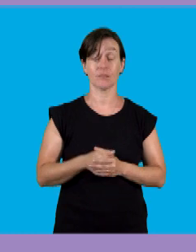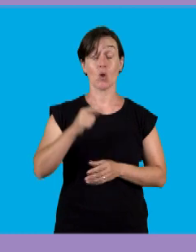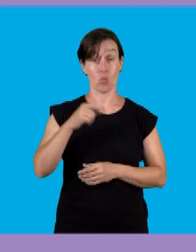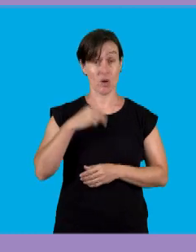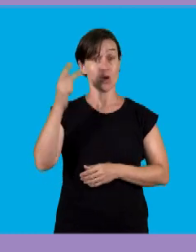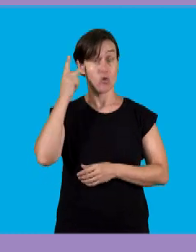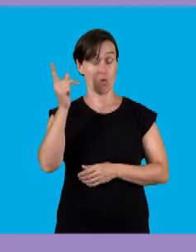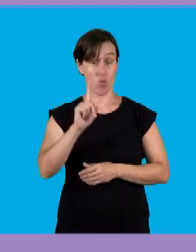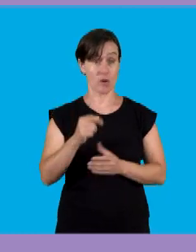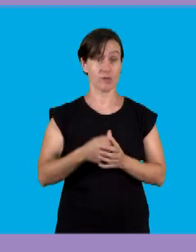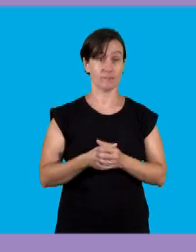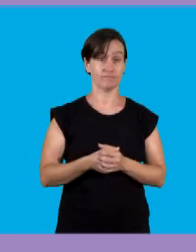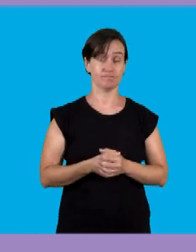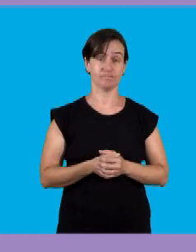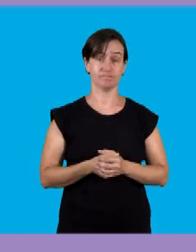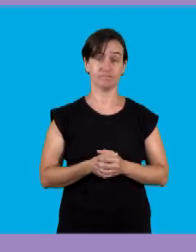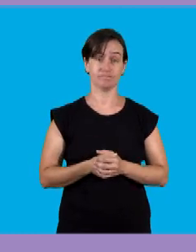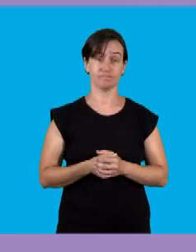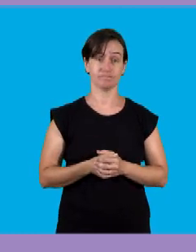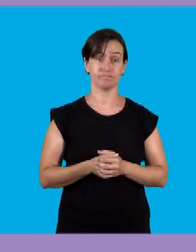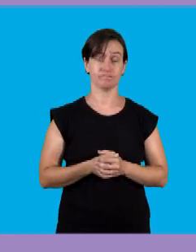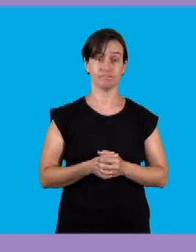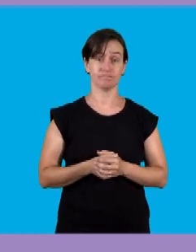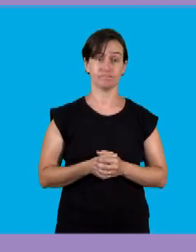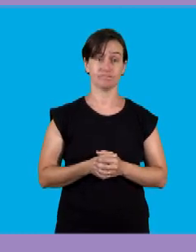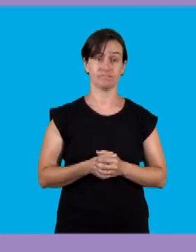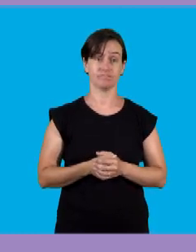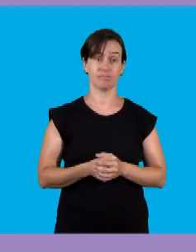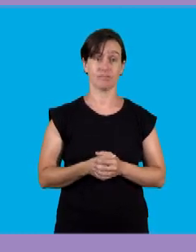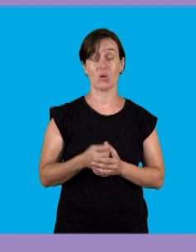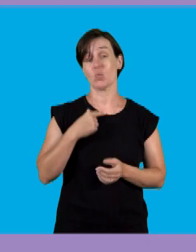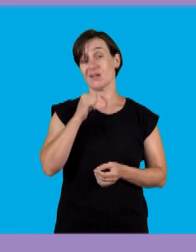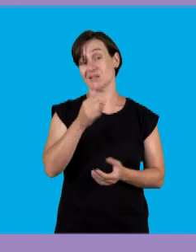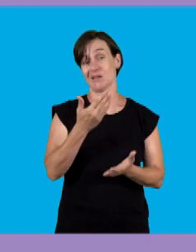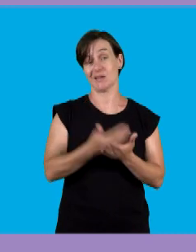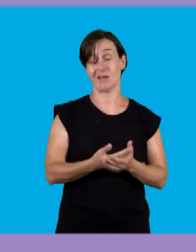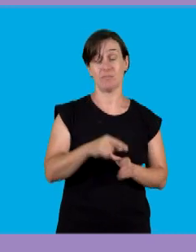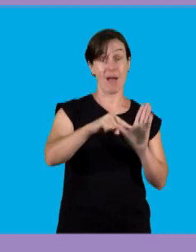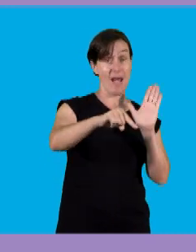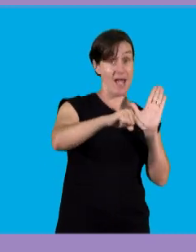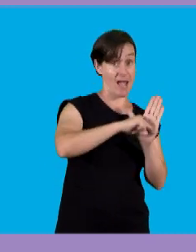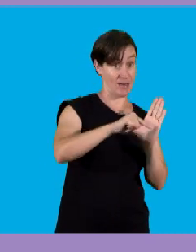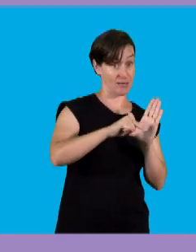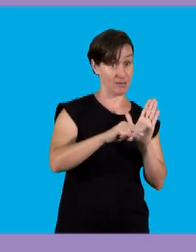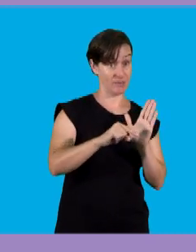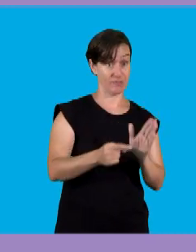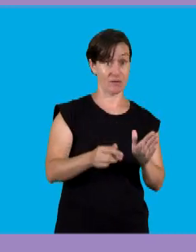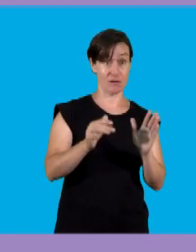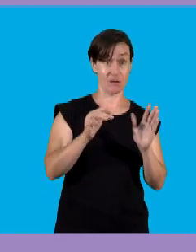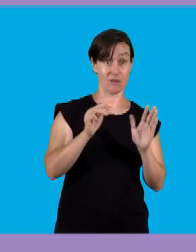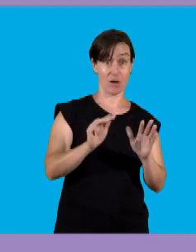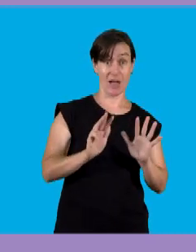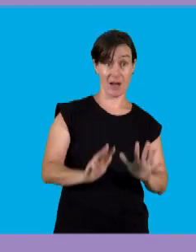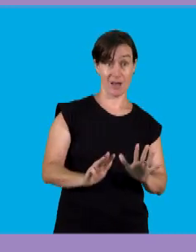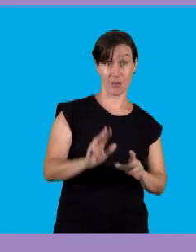course, we know that we can either say there, from there we can say that it is a negative